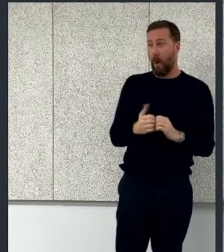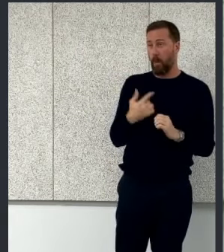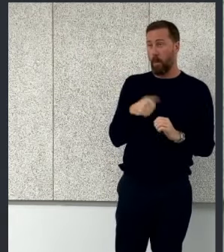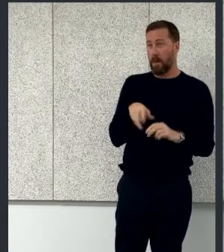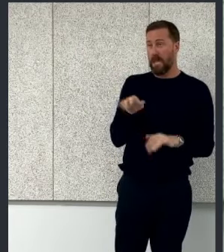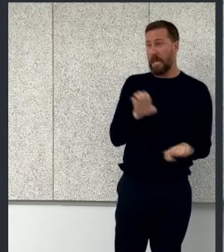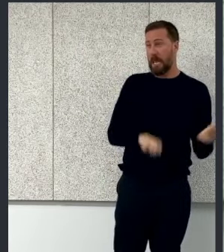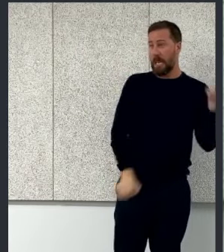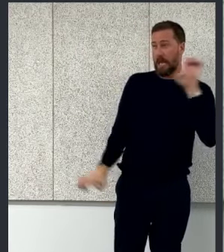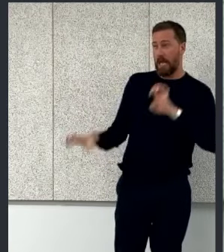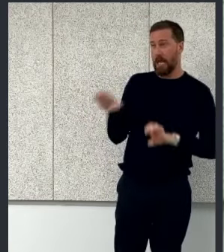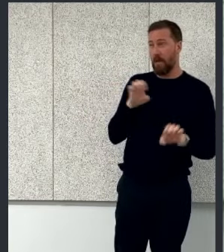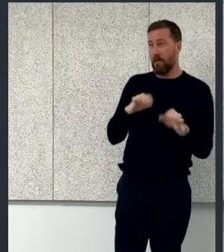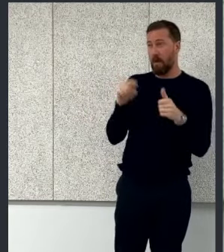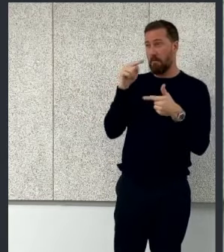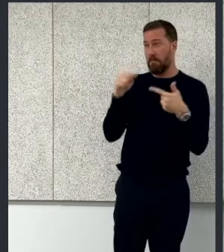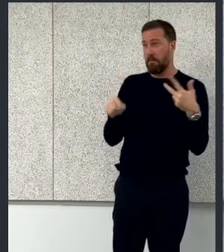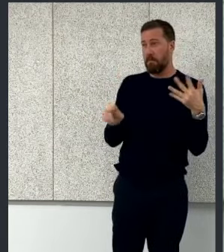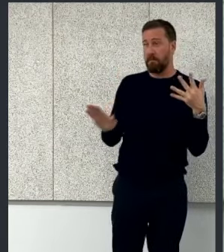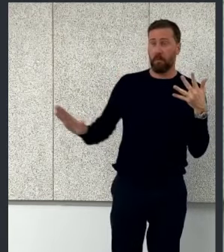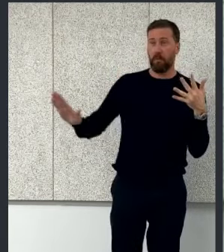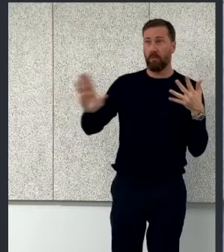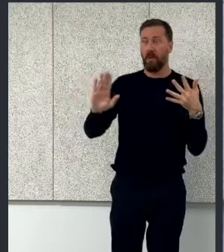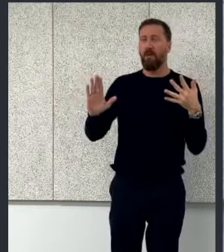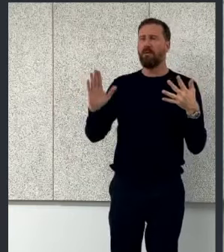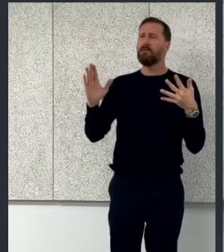think that kind of self-awareness